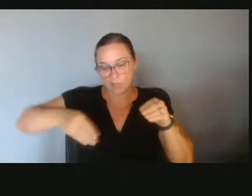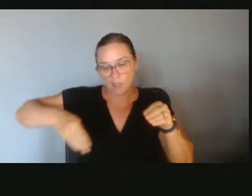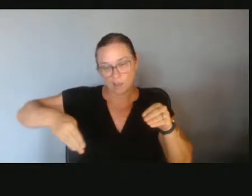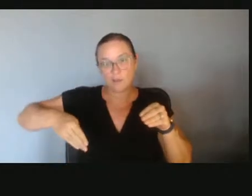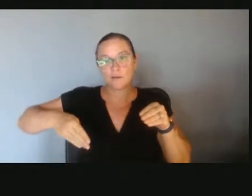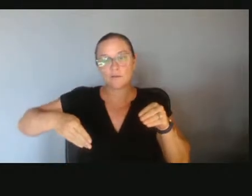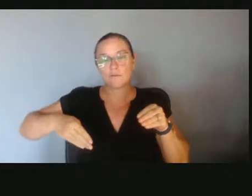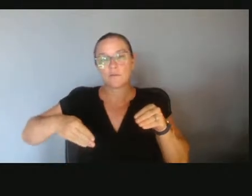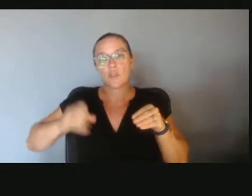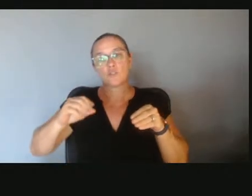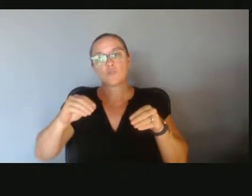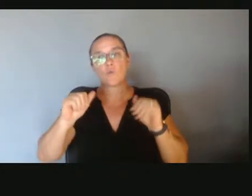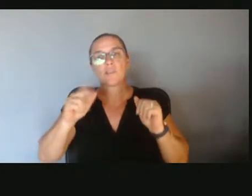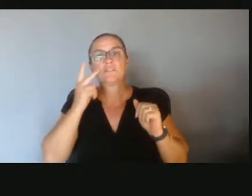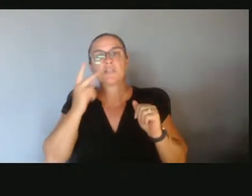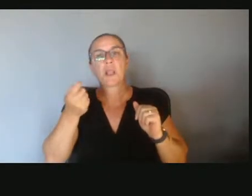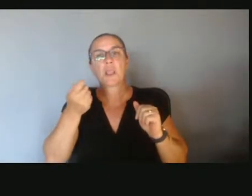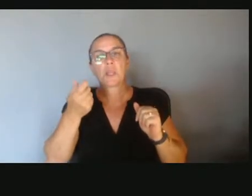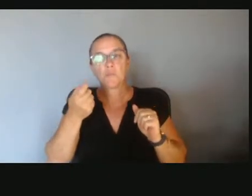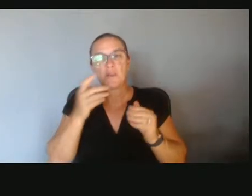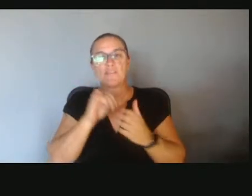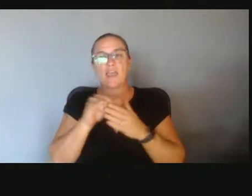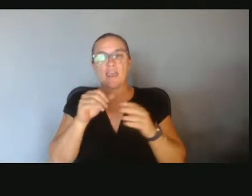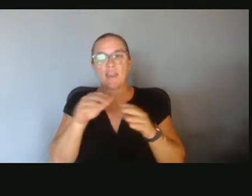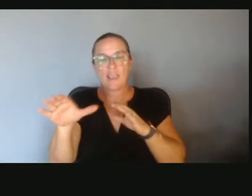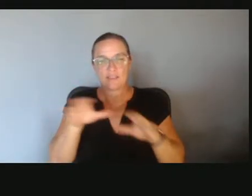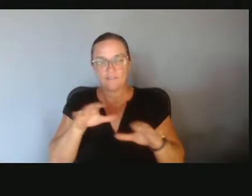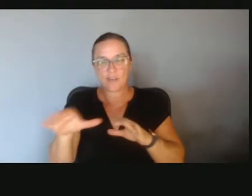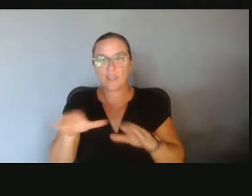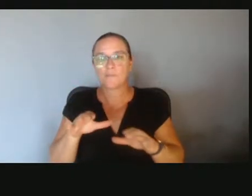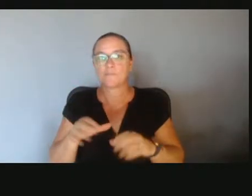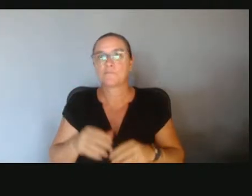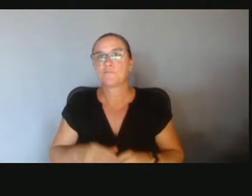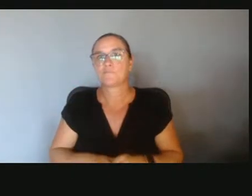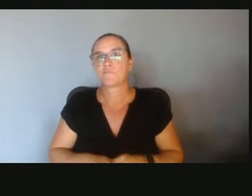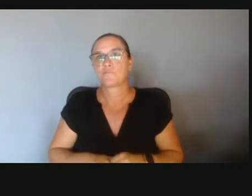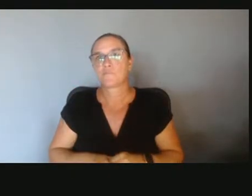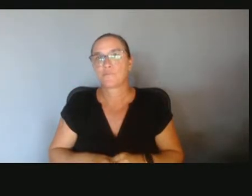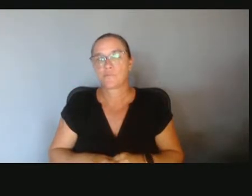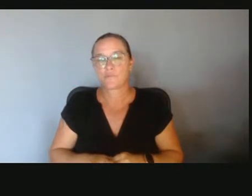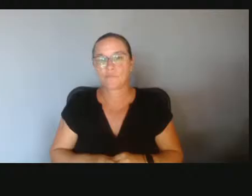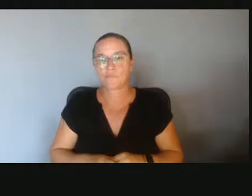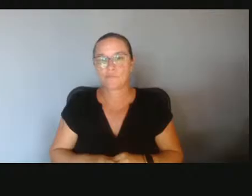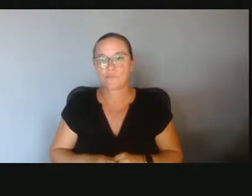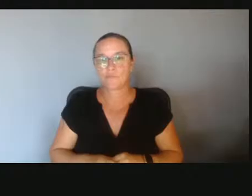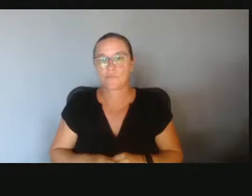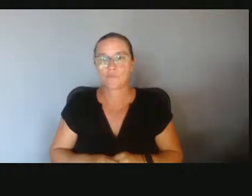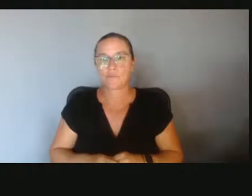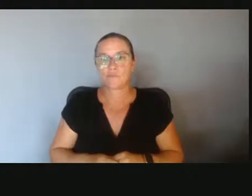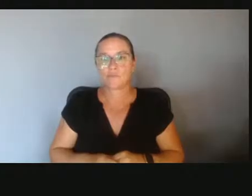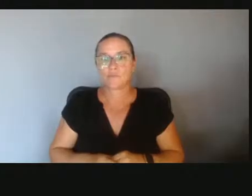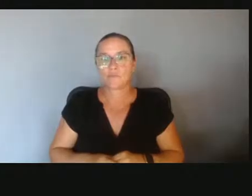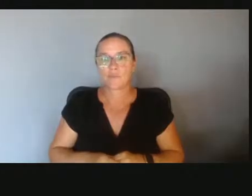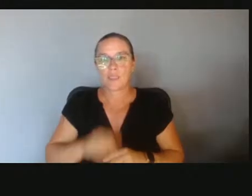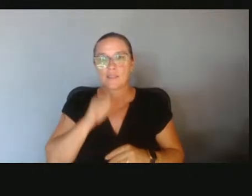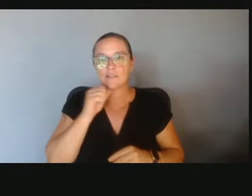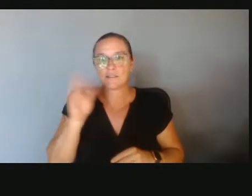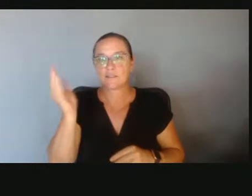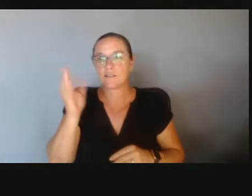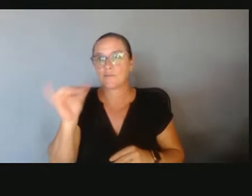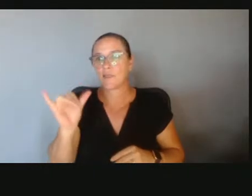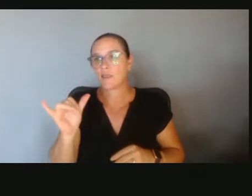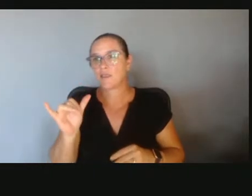do capture a little bit of that, but it seems like that overall was a fairly shallow feature. It doesn't seem like that came